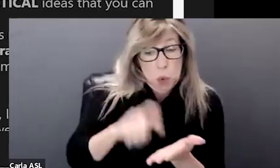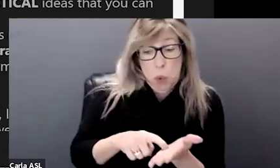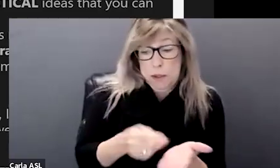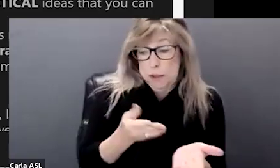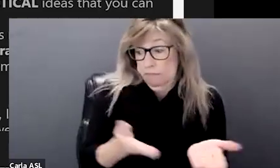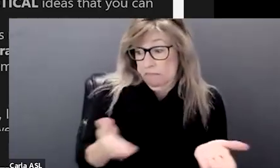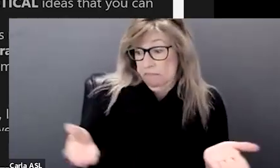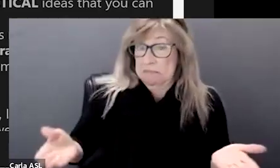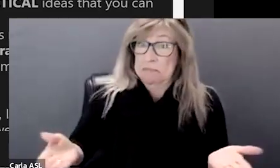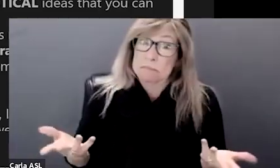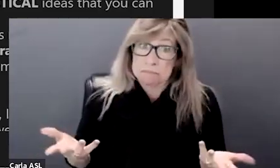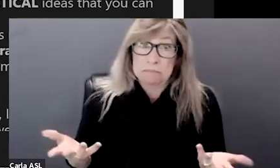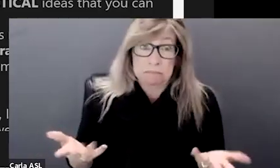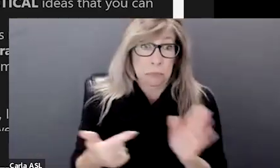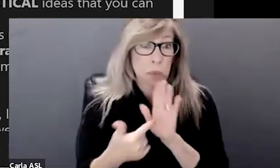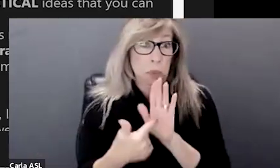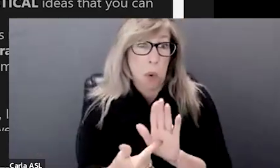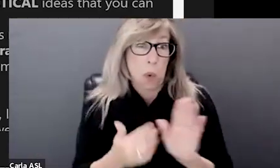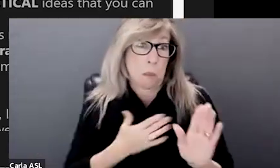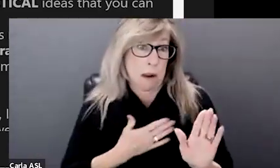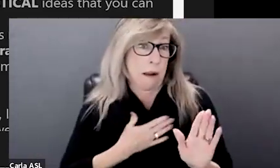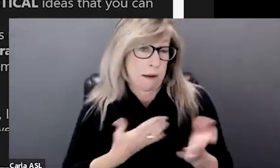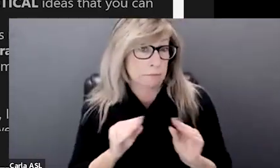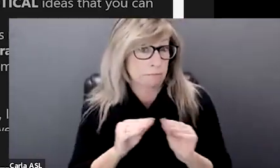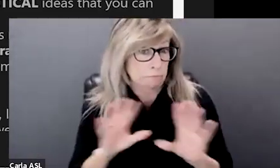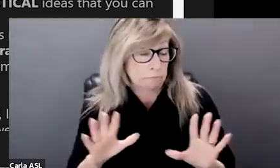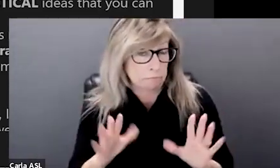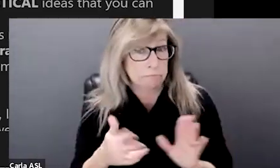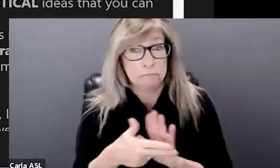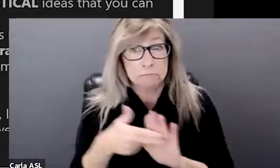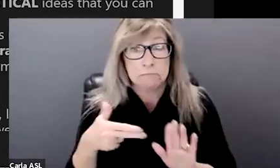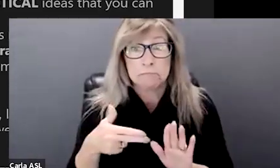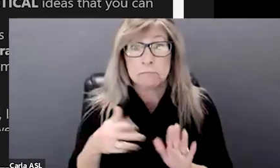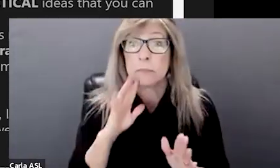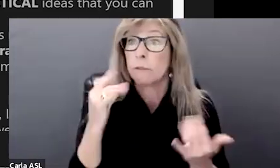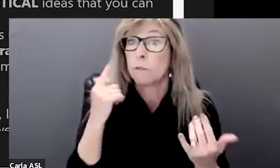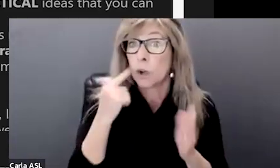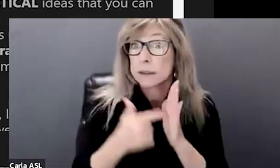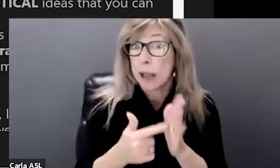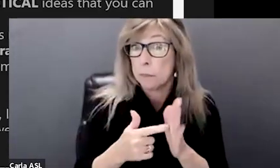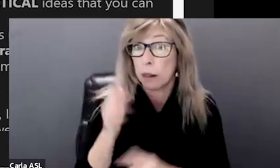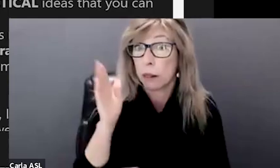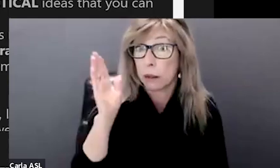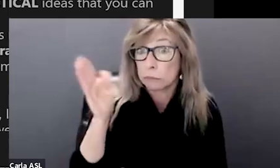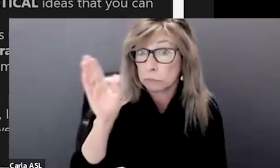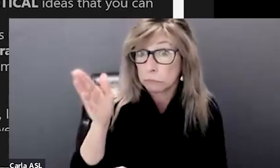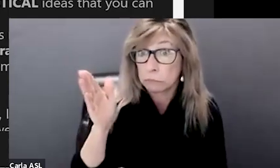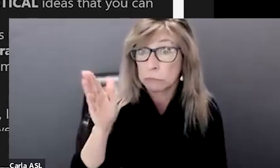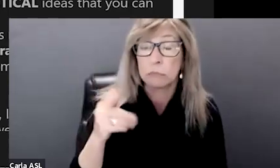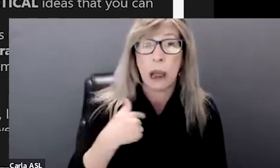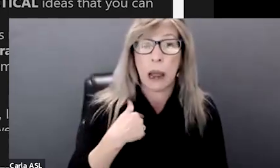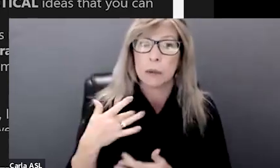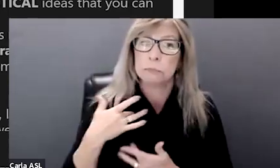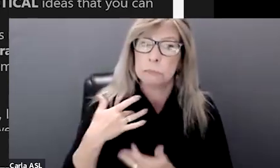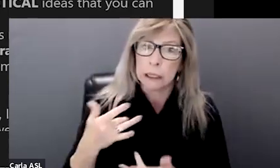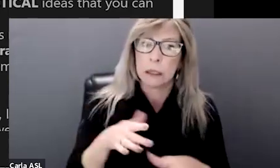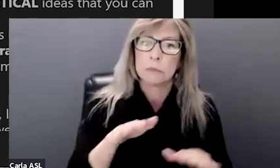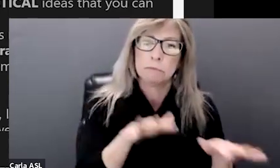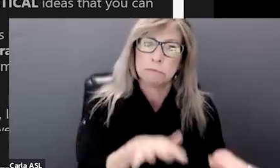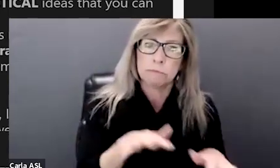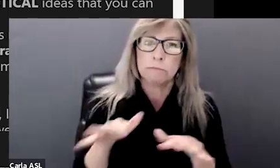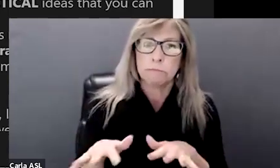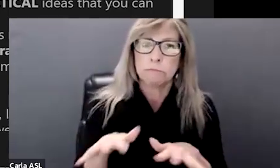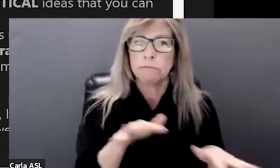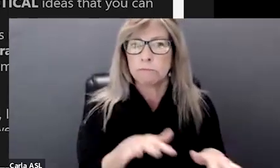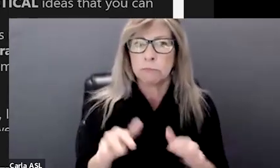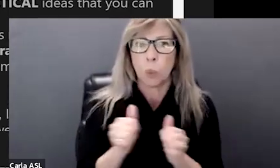For example, while doing the formal aspect of presentations, I tend to be pretty paced with my speaking,